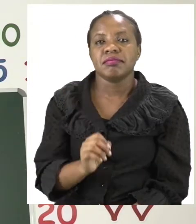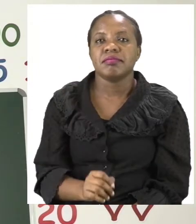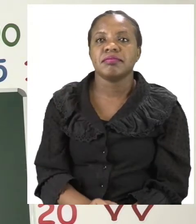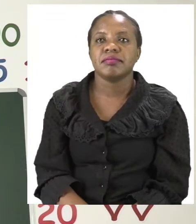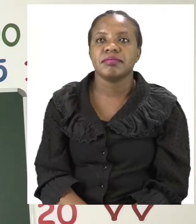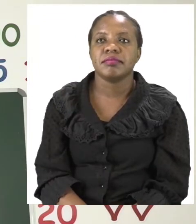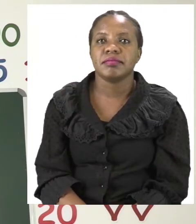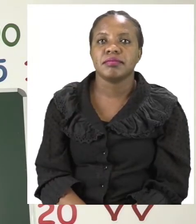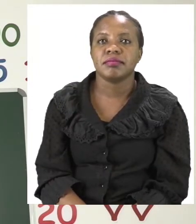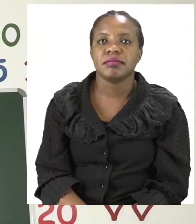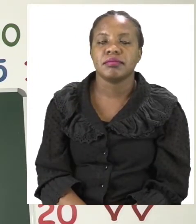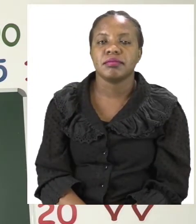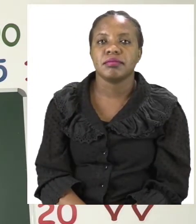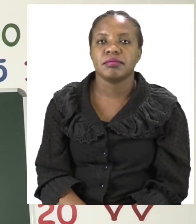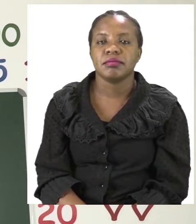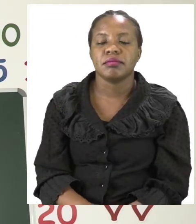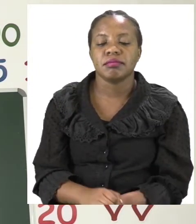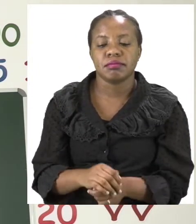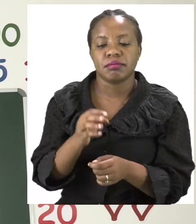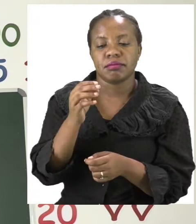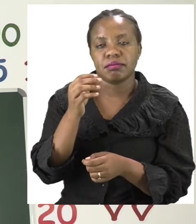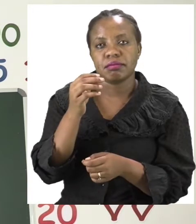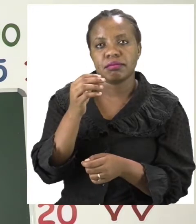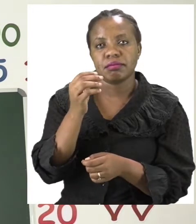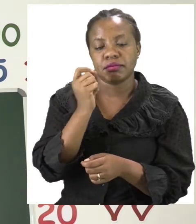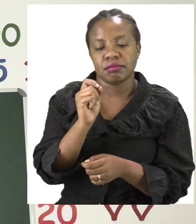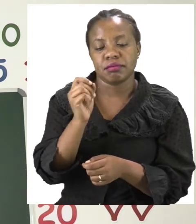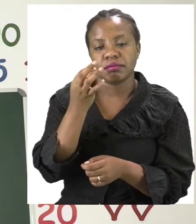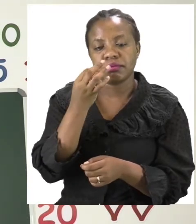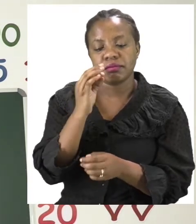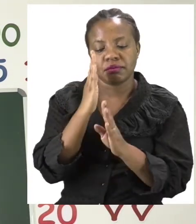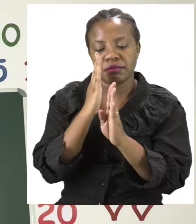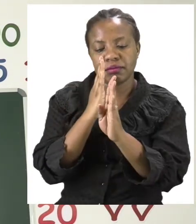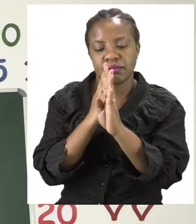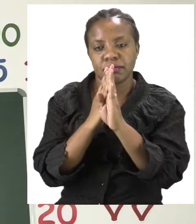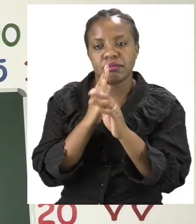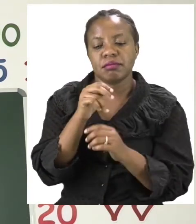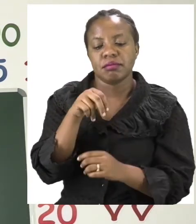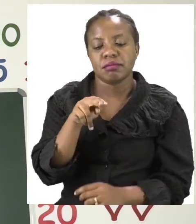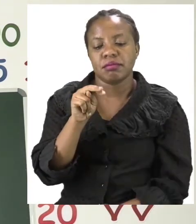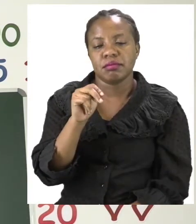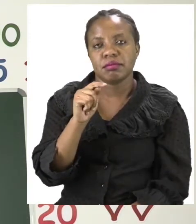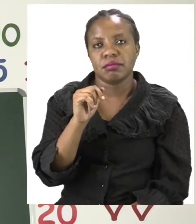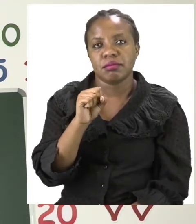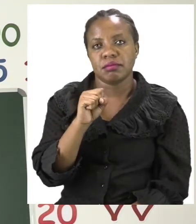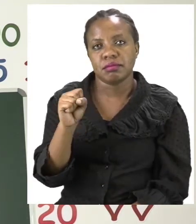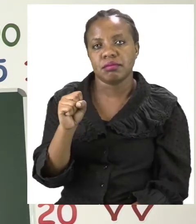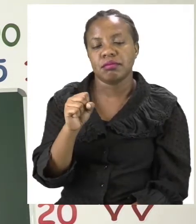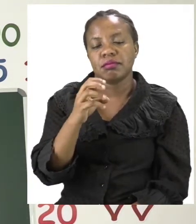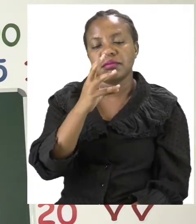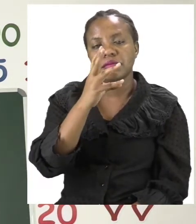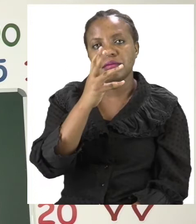Now that we have written our 9 underneath the unit side where we have 6 plus 3, it's